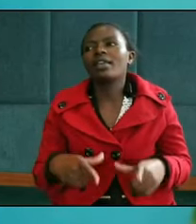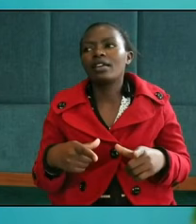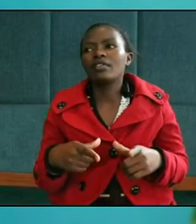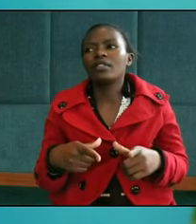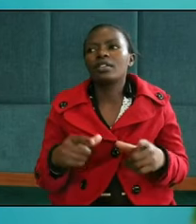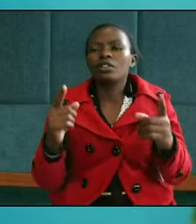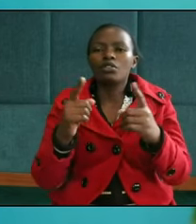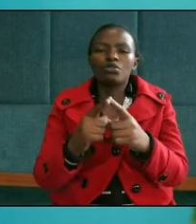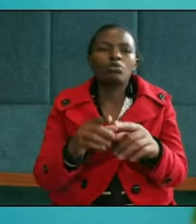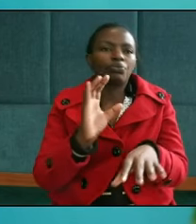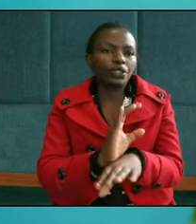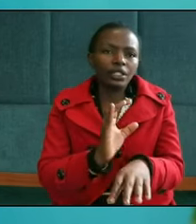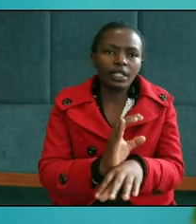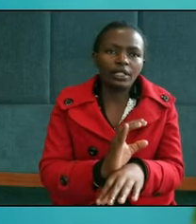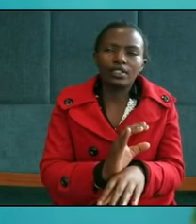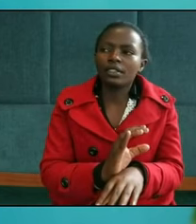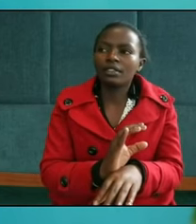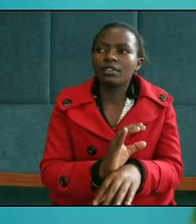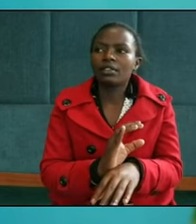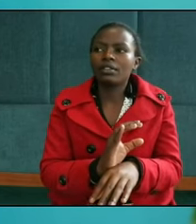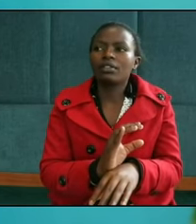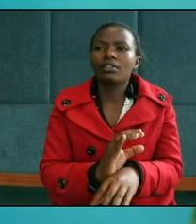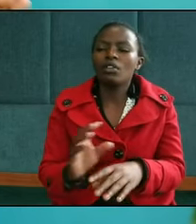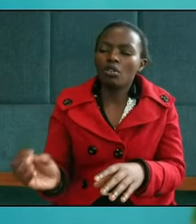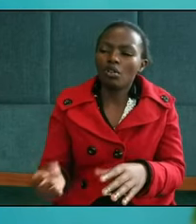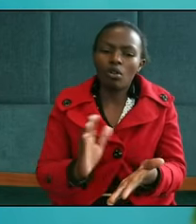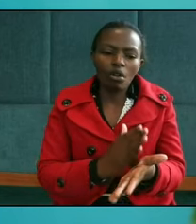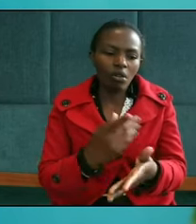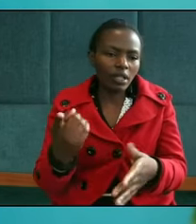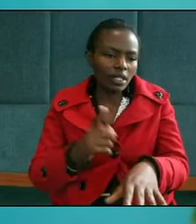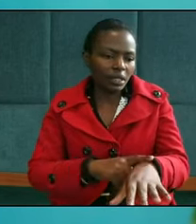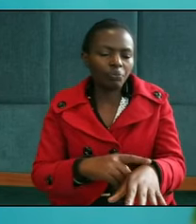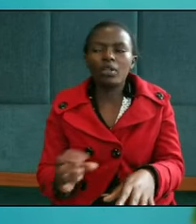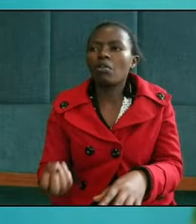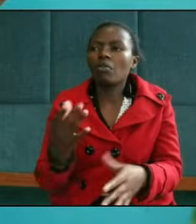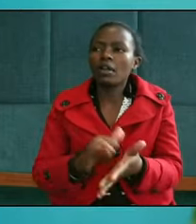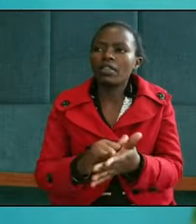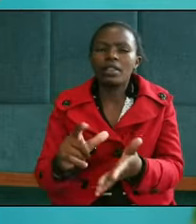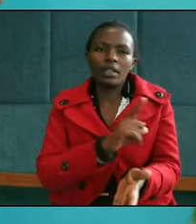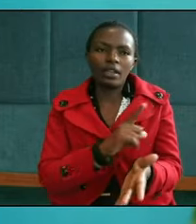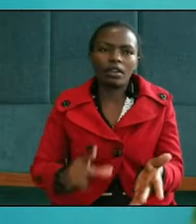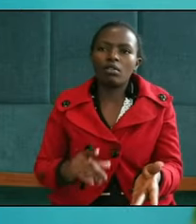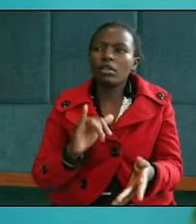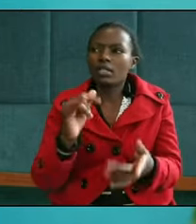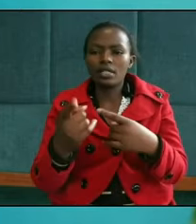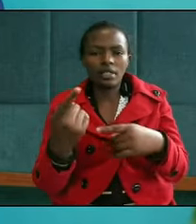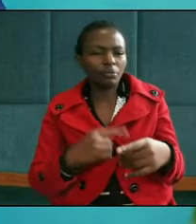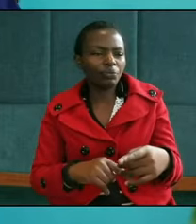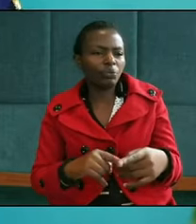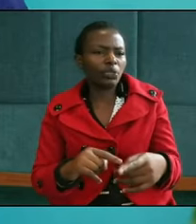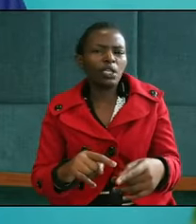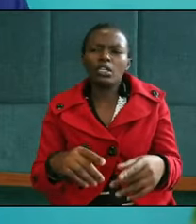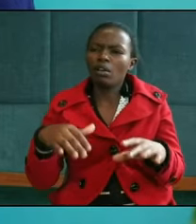The much they are able. They are always awake. The Lord is coming. The question is, of these